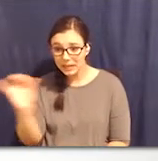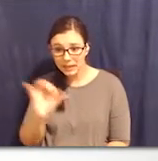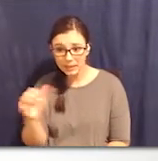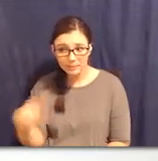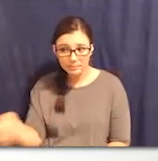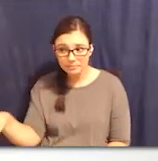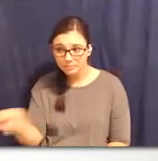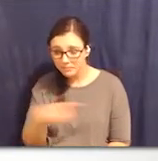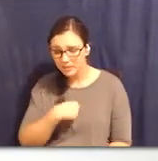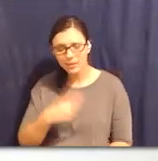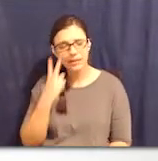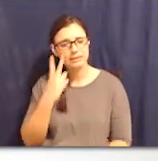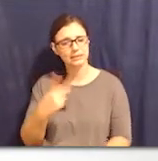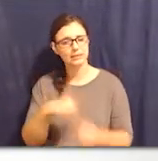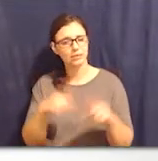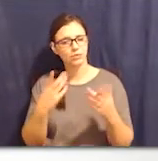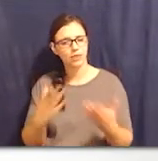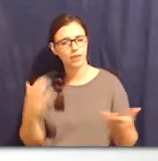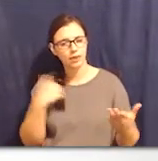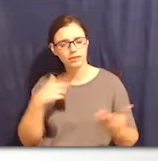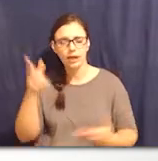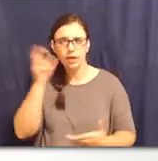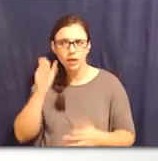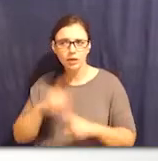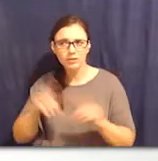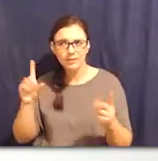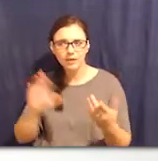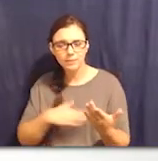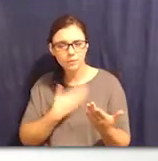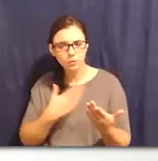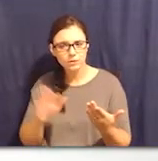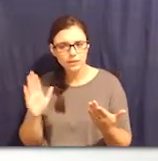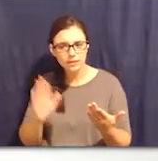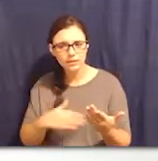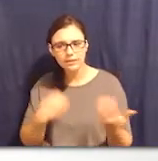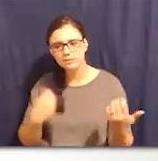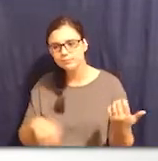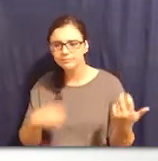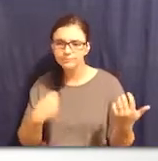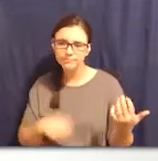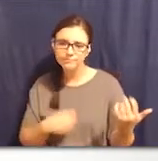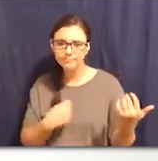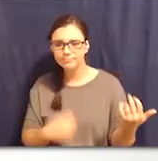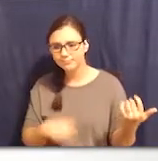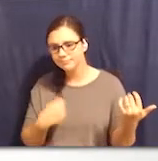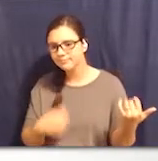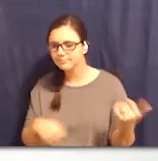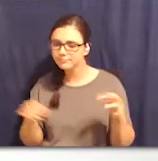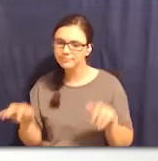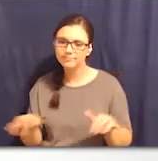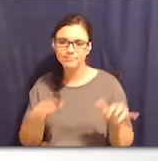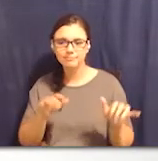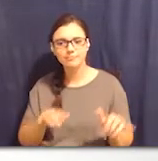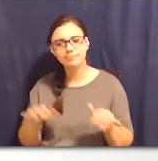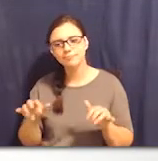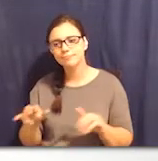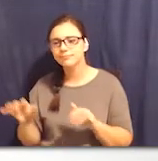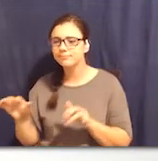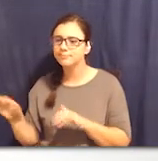ears look the same as yours, but I see different things and I hear different chords.